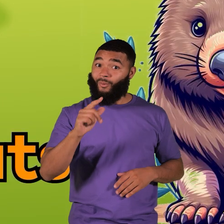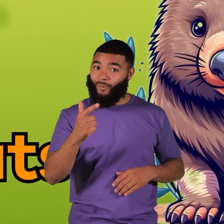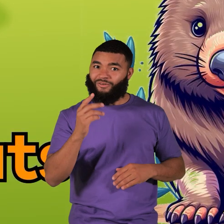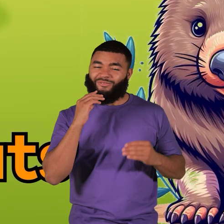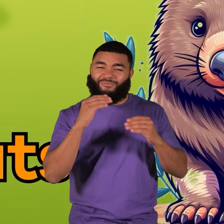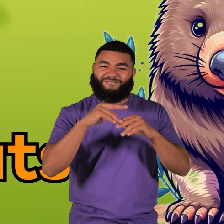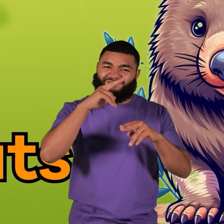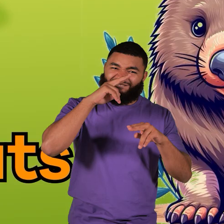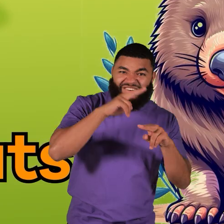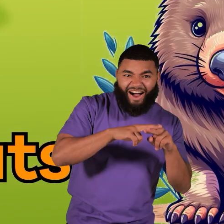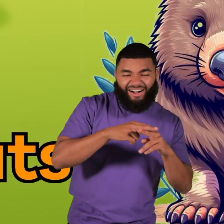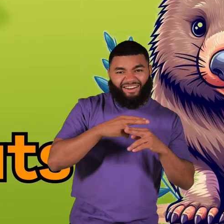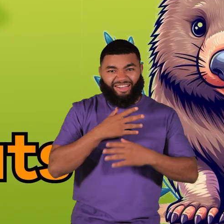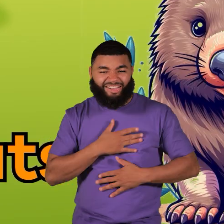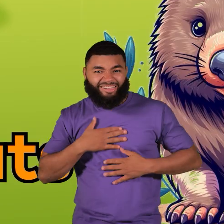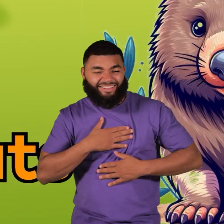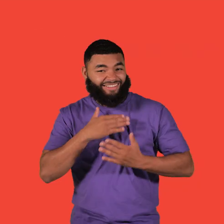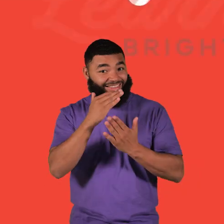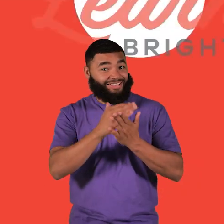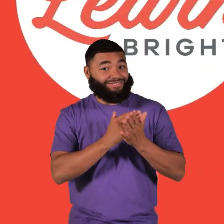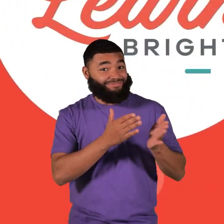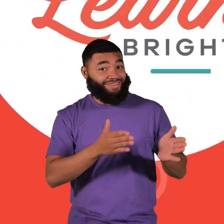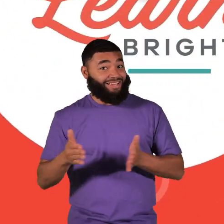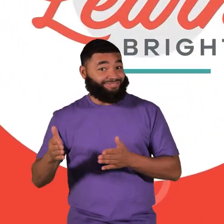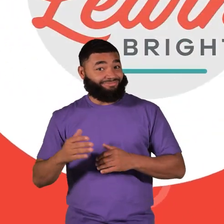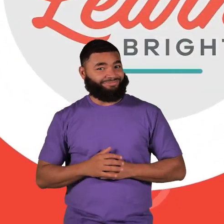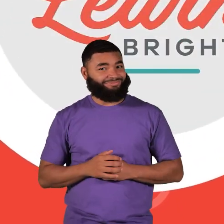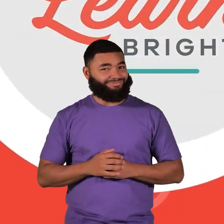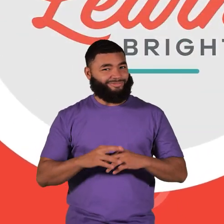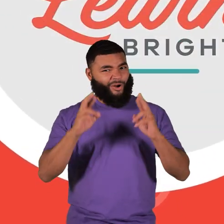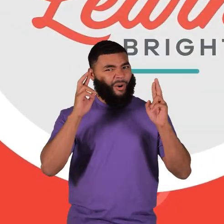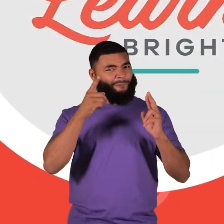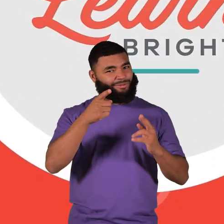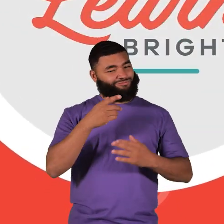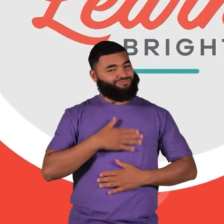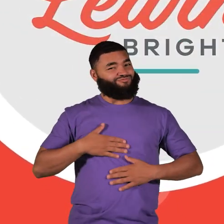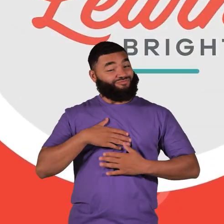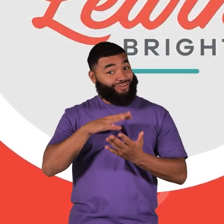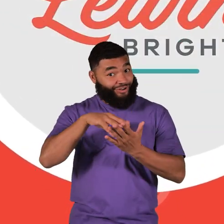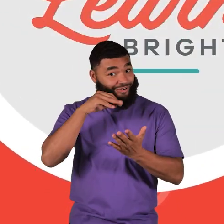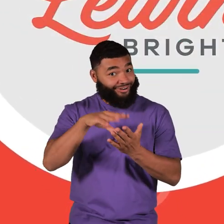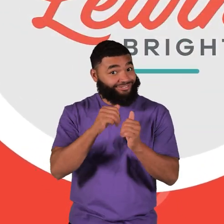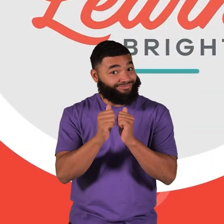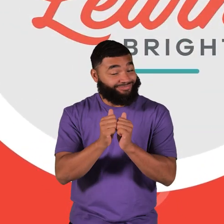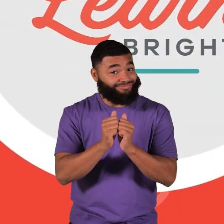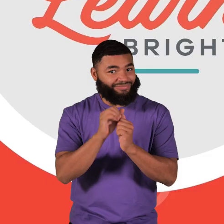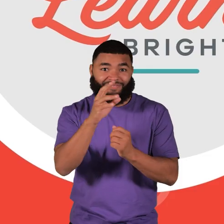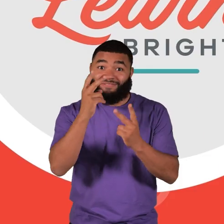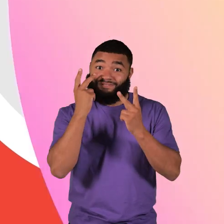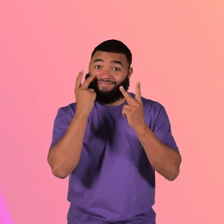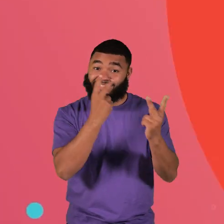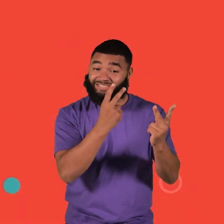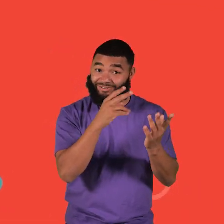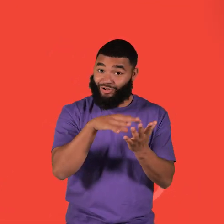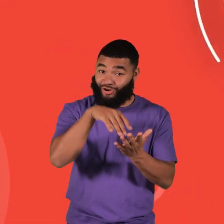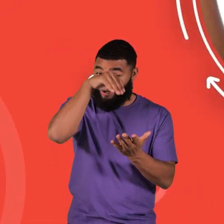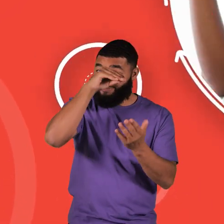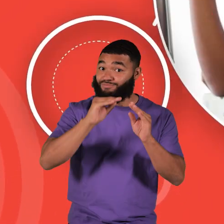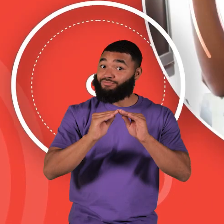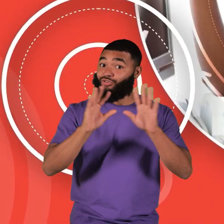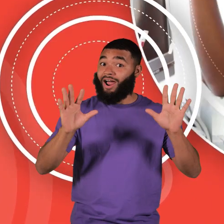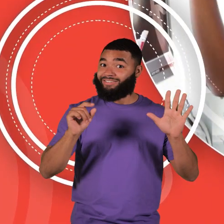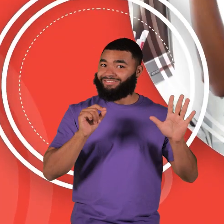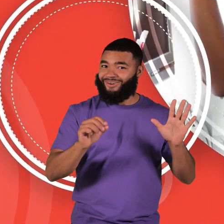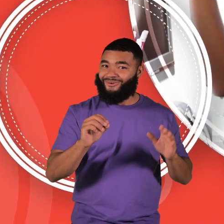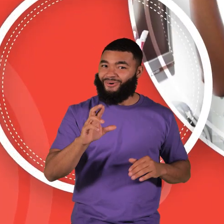more fun and interesting lesson plans. Hope you had fun learning with us. Visit us at learnbright